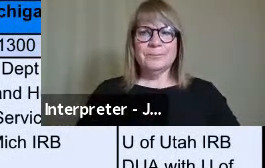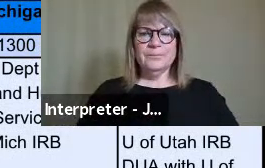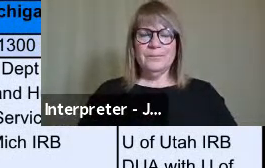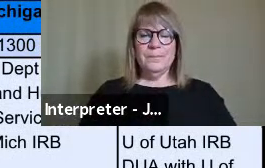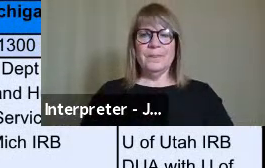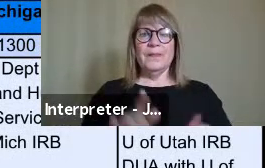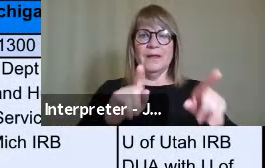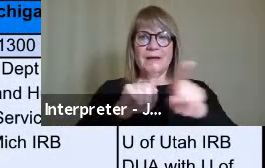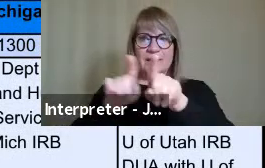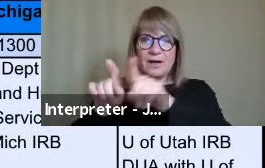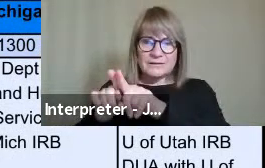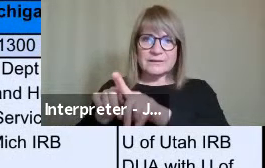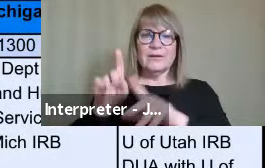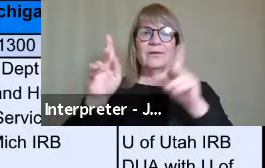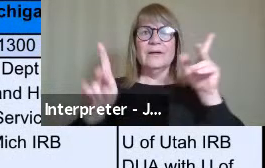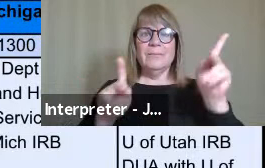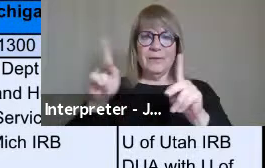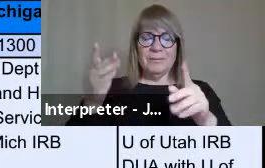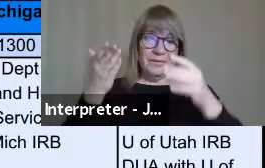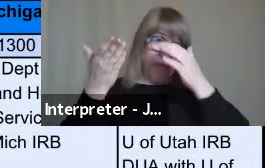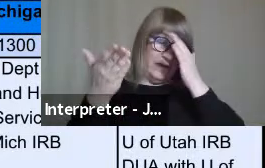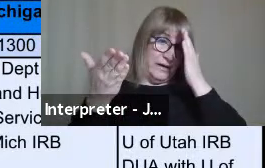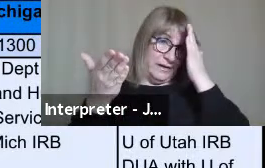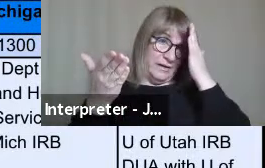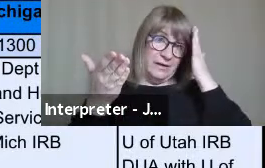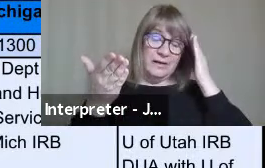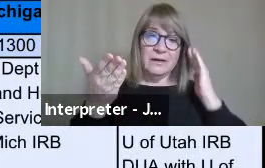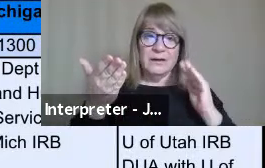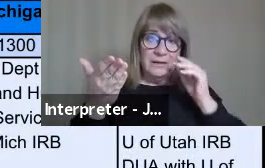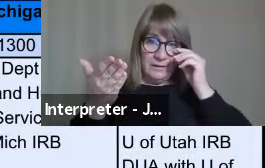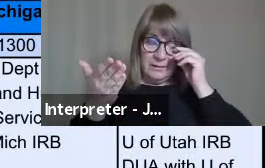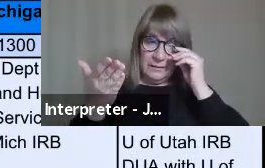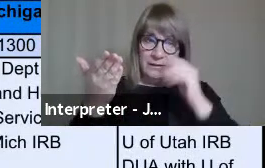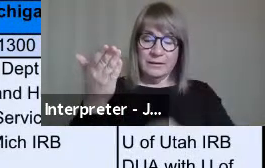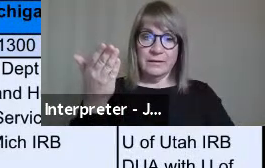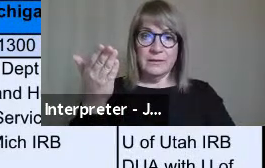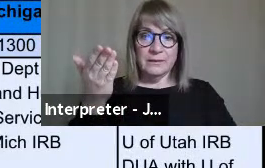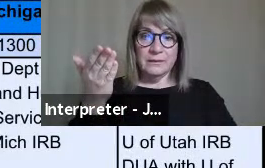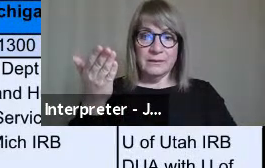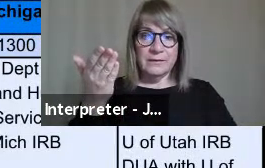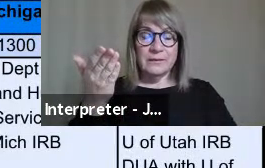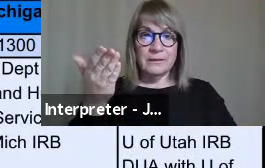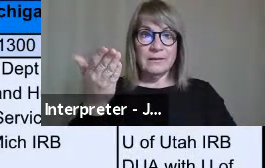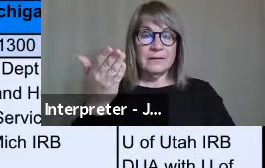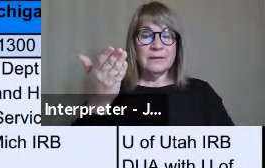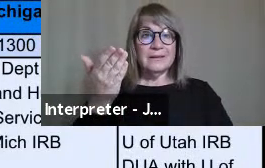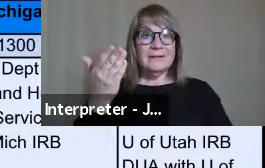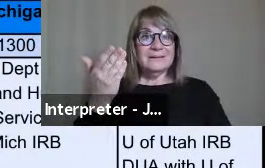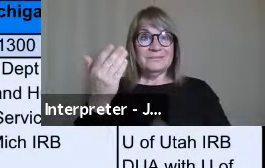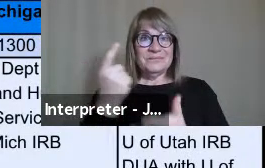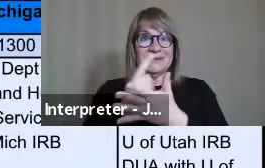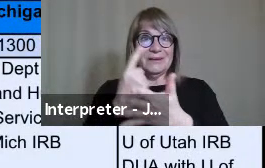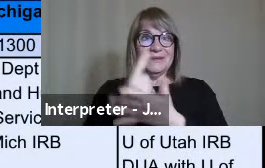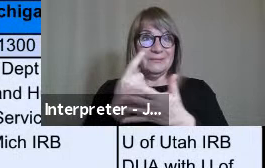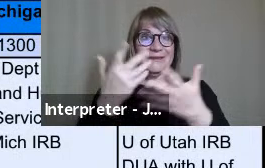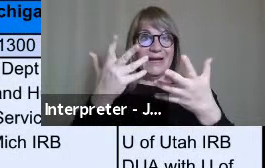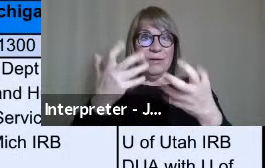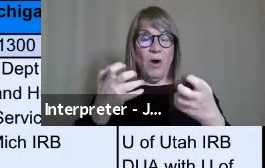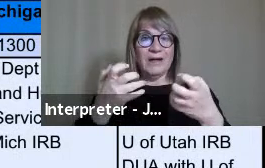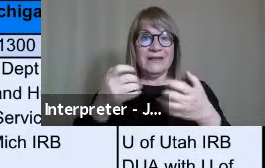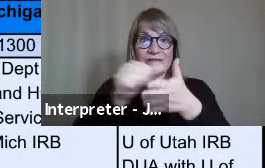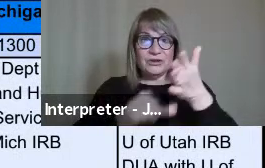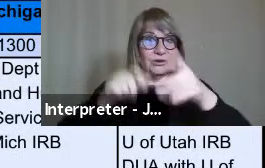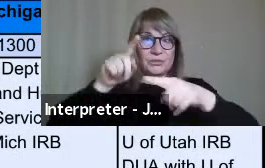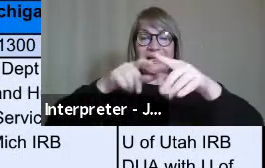i'll say there's also people who who wanted for their own reasons to be sterilized perhaps as a form of birth control and they are also